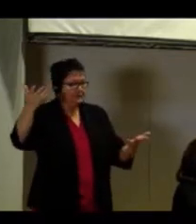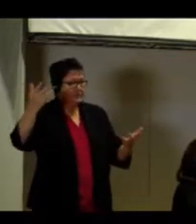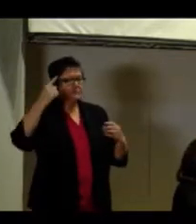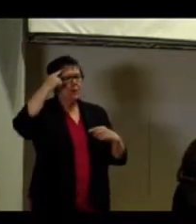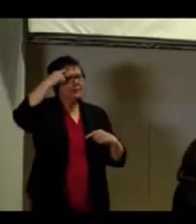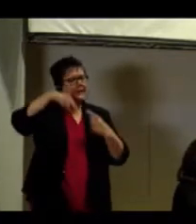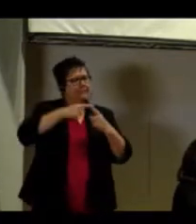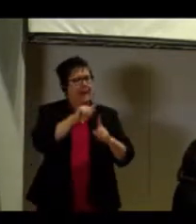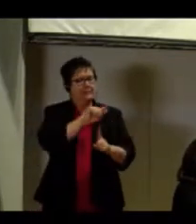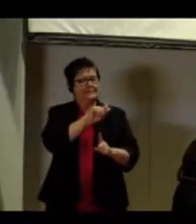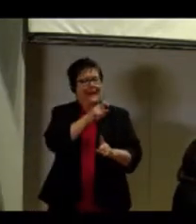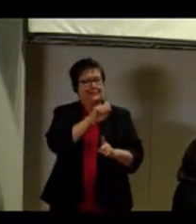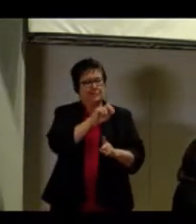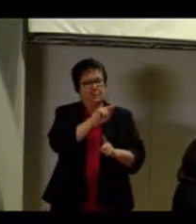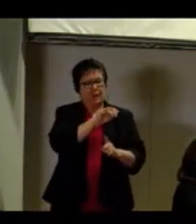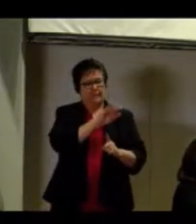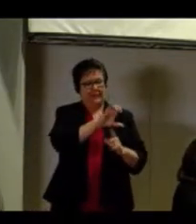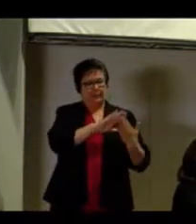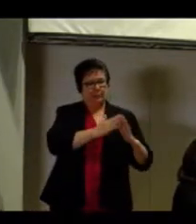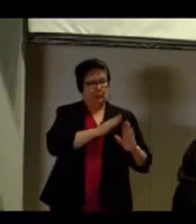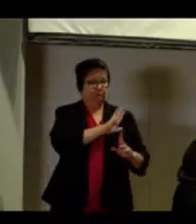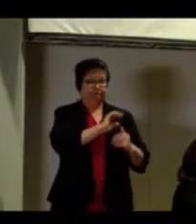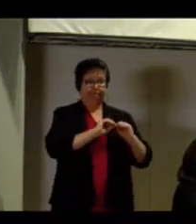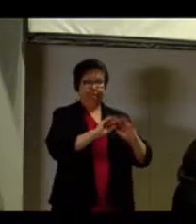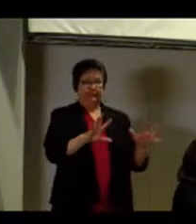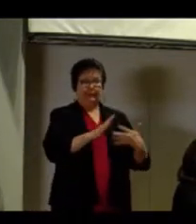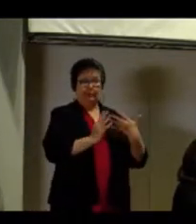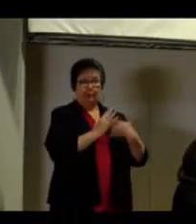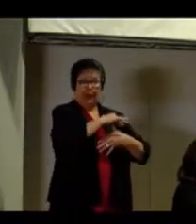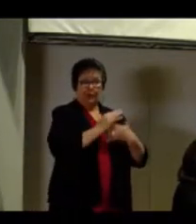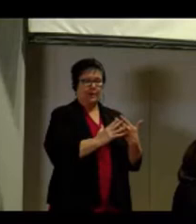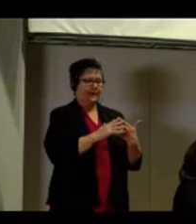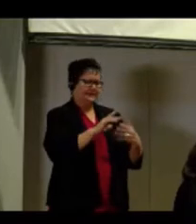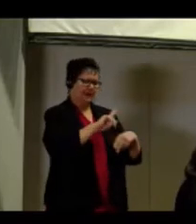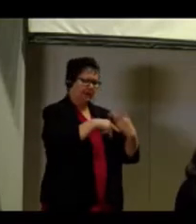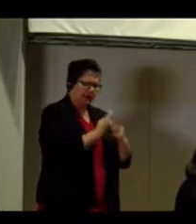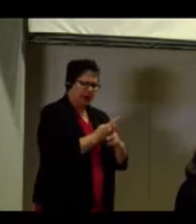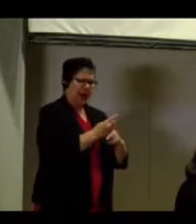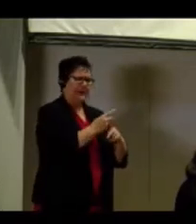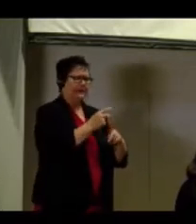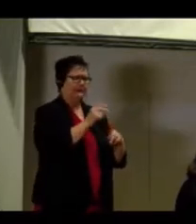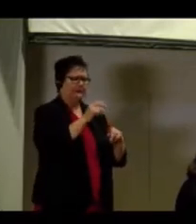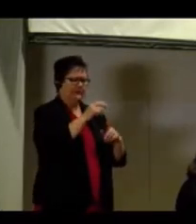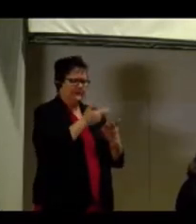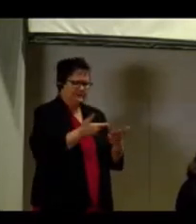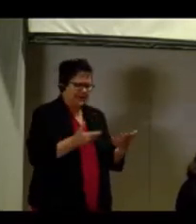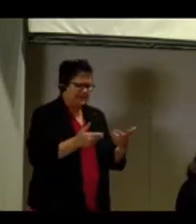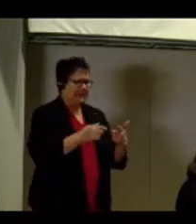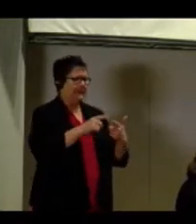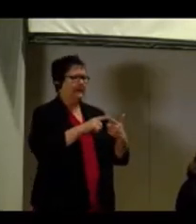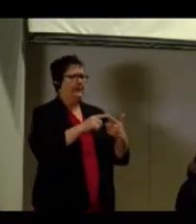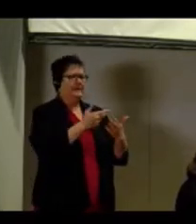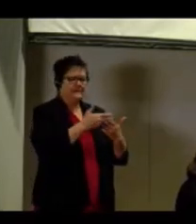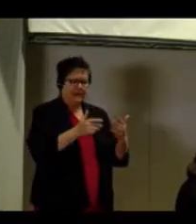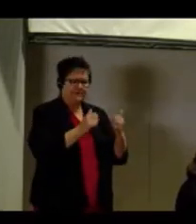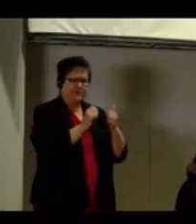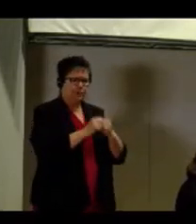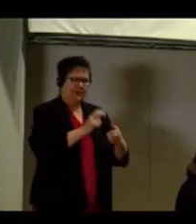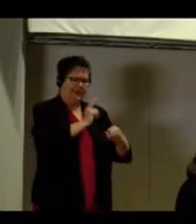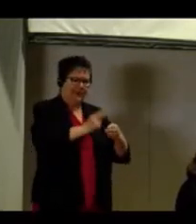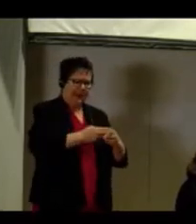the taxonomic community, a clear priority is the type specimens, the specimens on which the names are actually